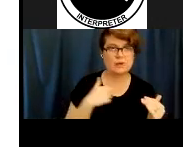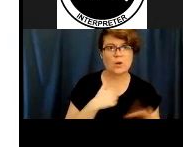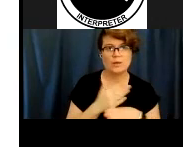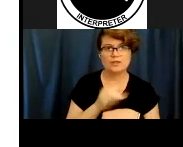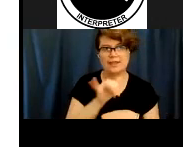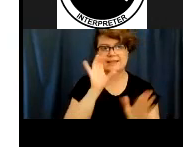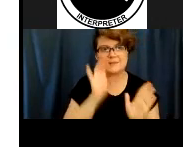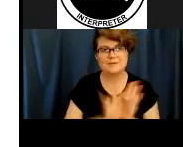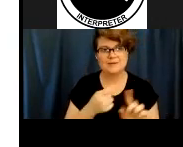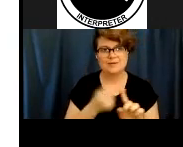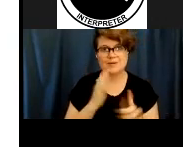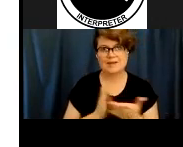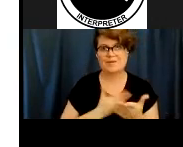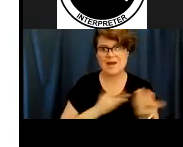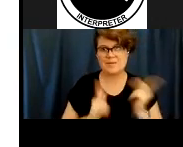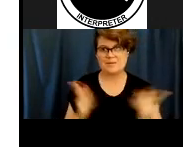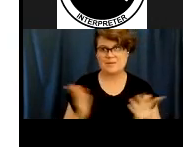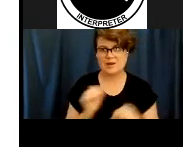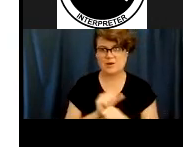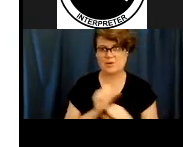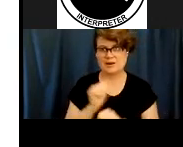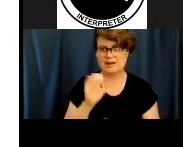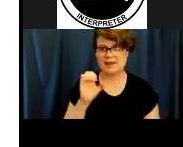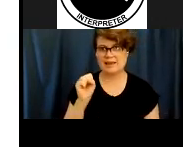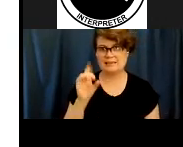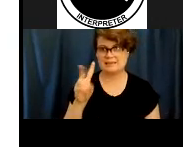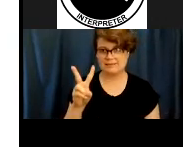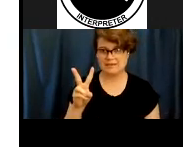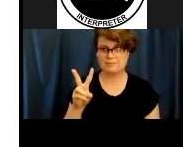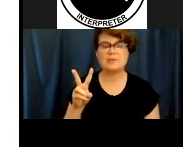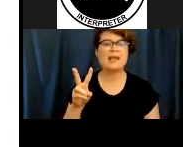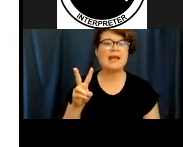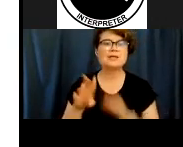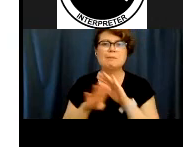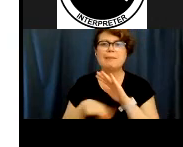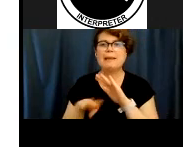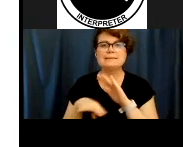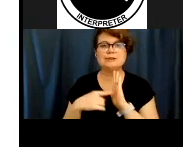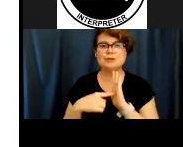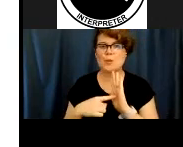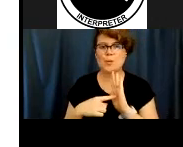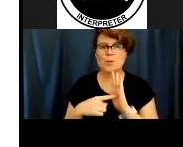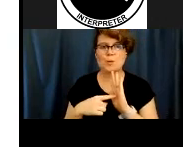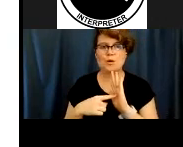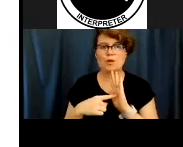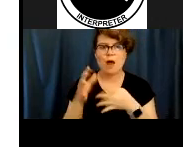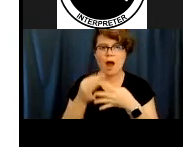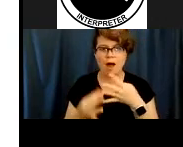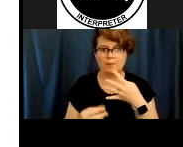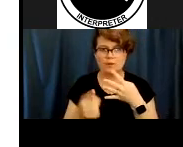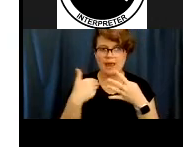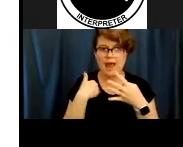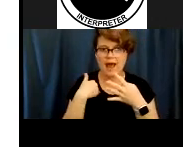image from some of our folks here at the Coalition, but just kind of the basics of the options that they have at the bottom